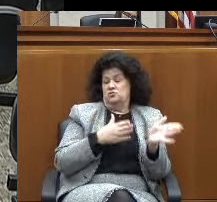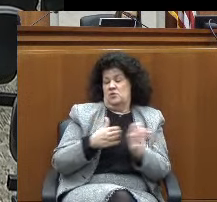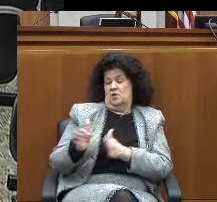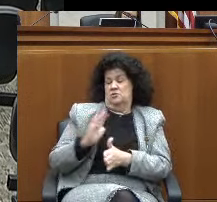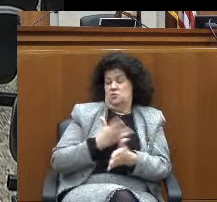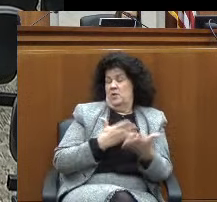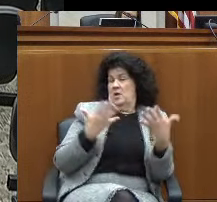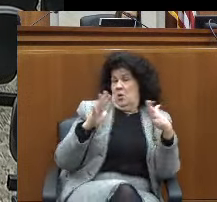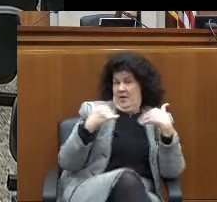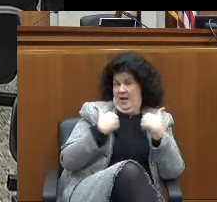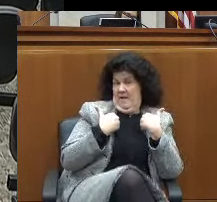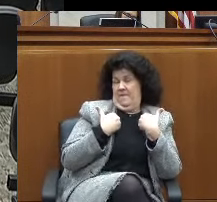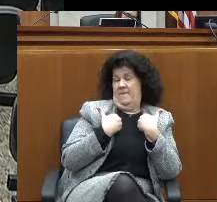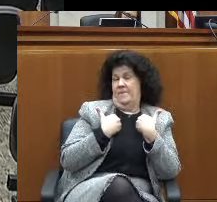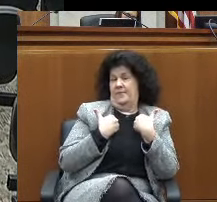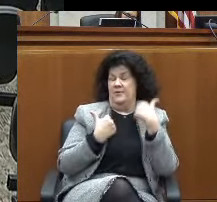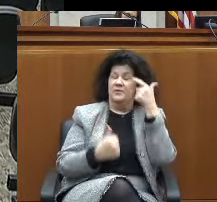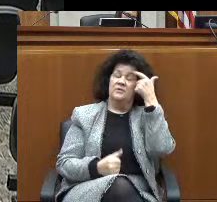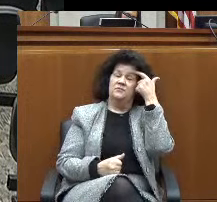strategies.